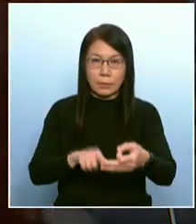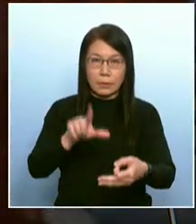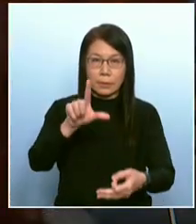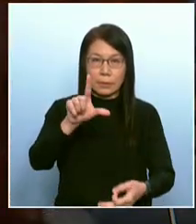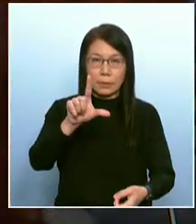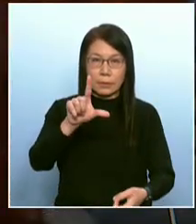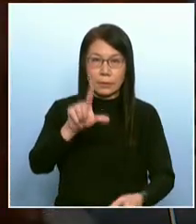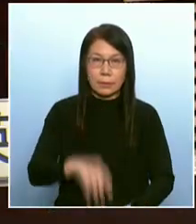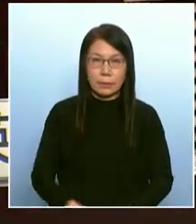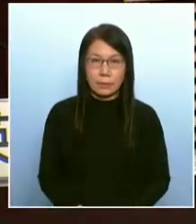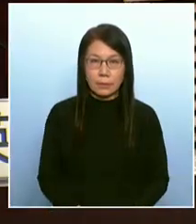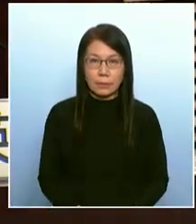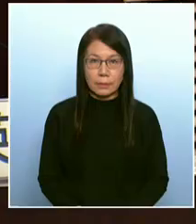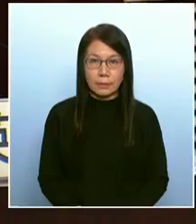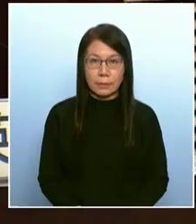Starry Lee.